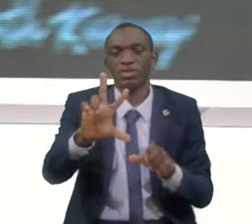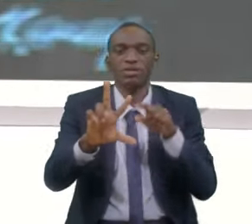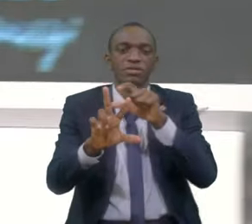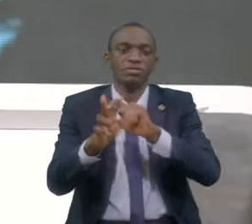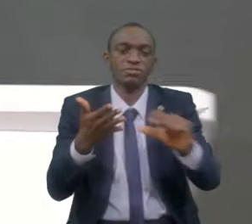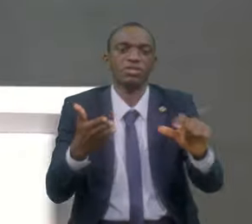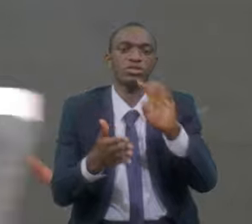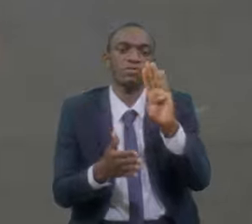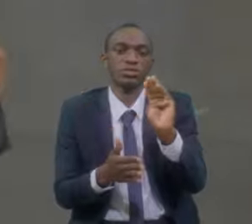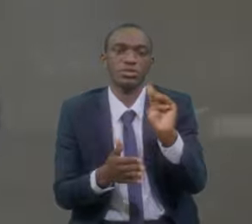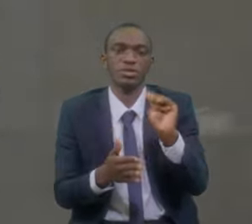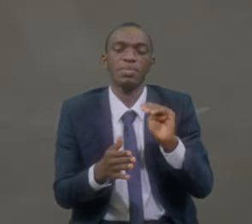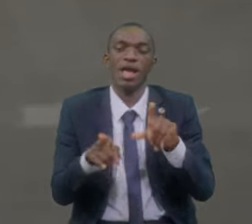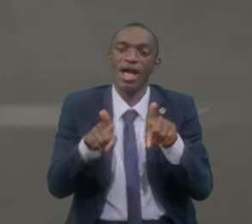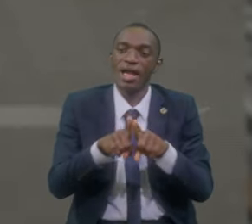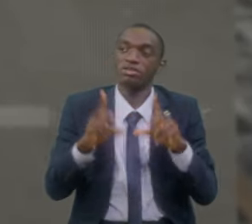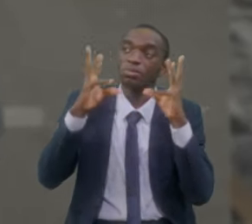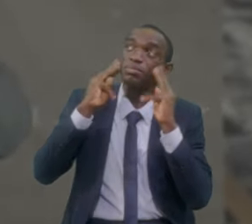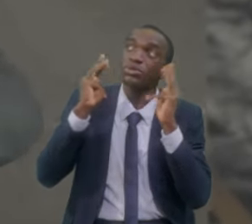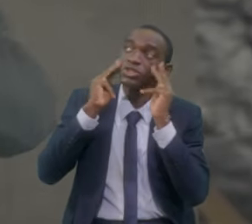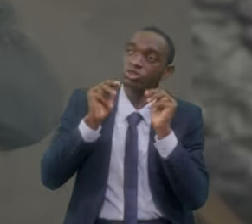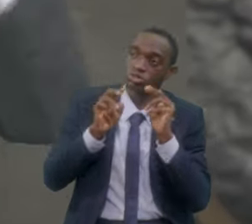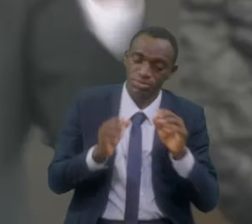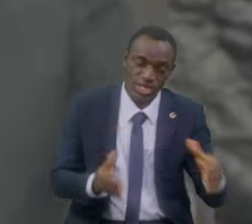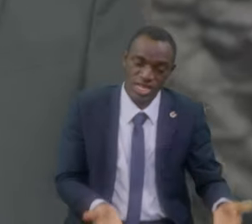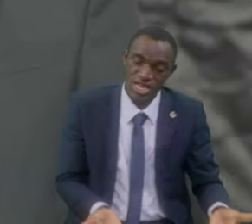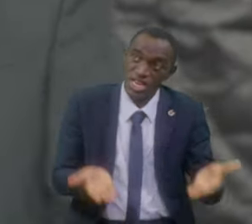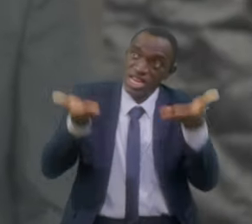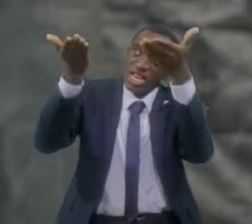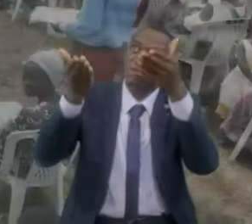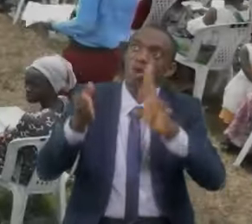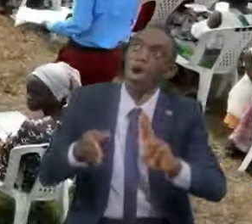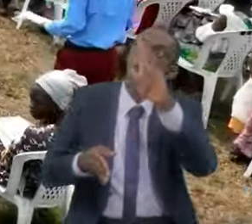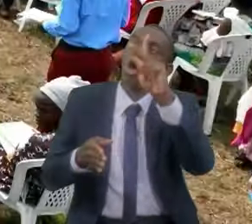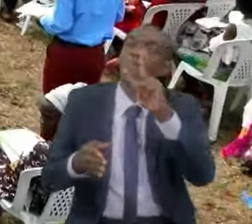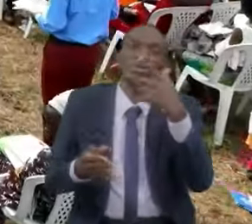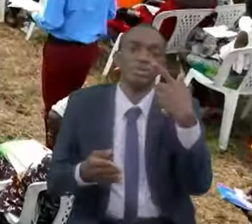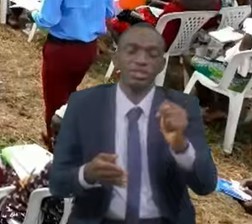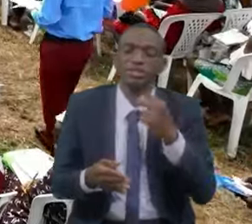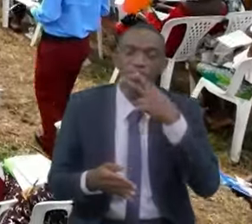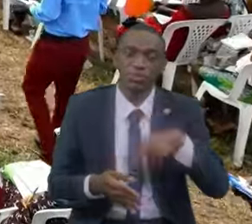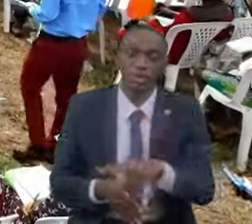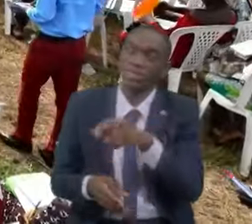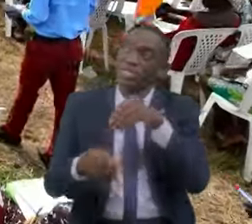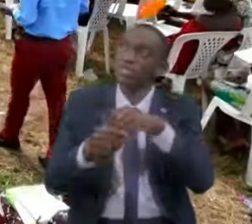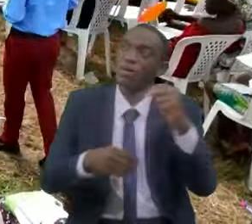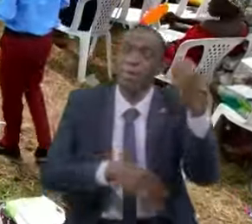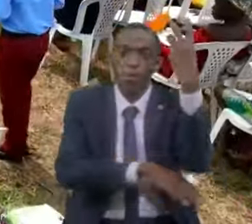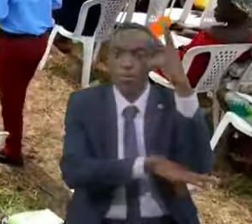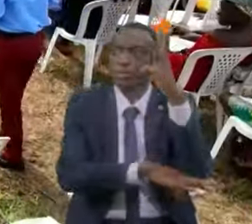as Moses lifted up the serpent in the wilderness, even